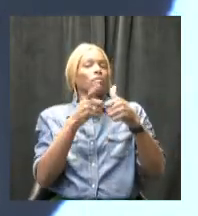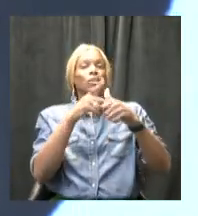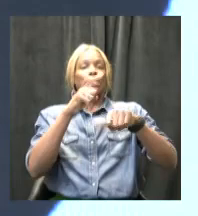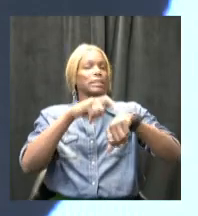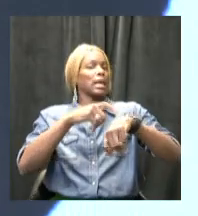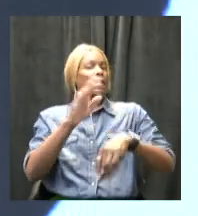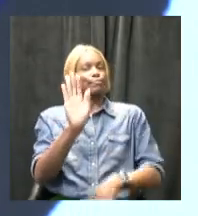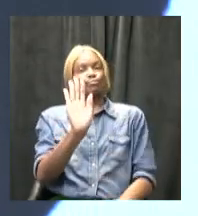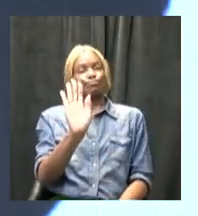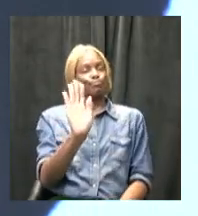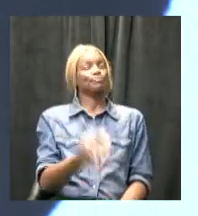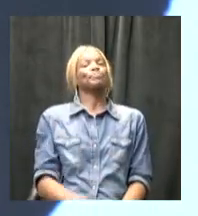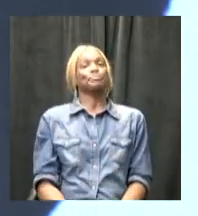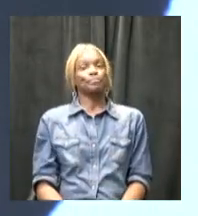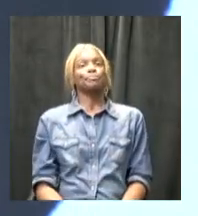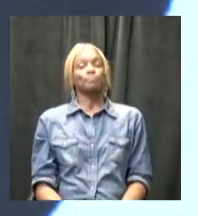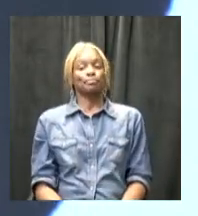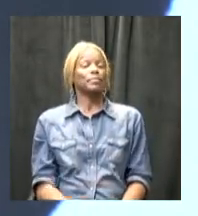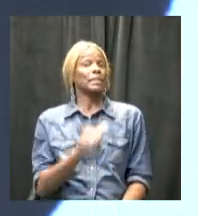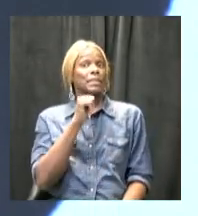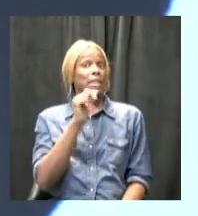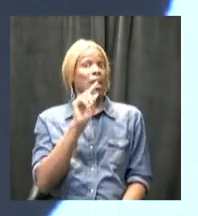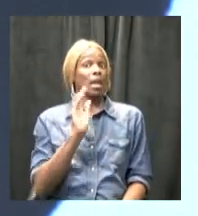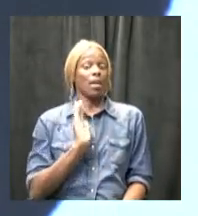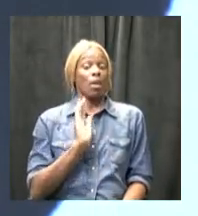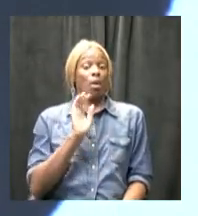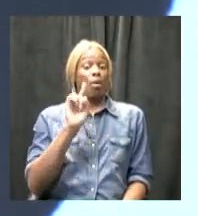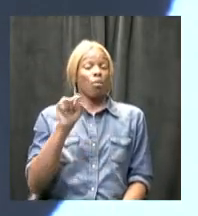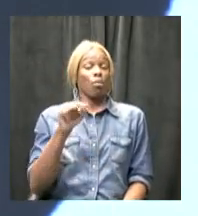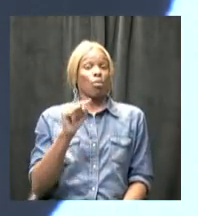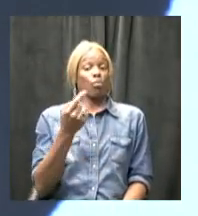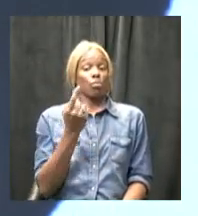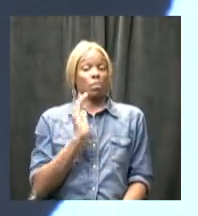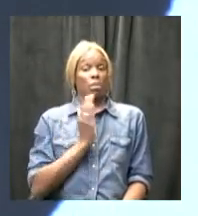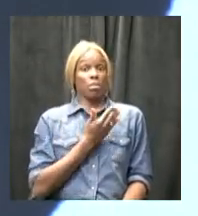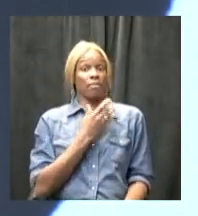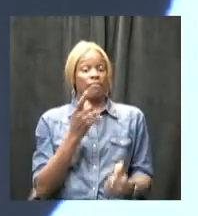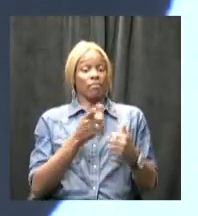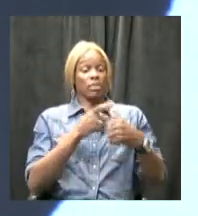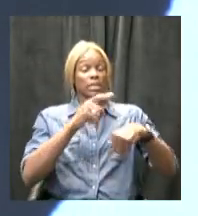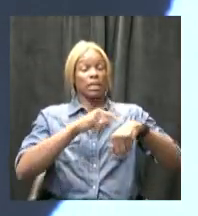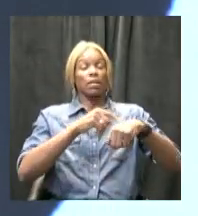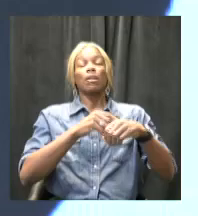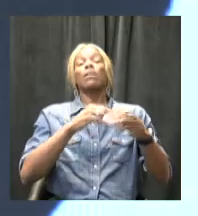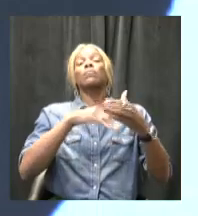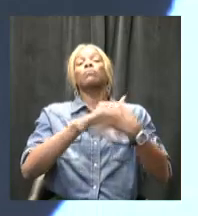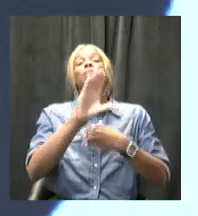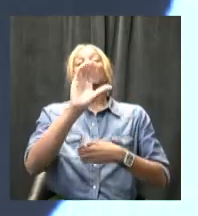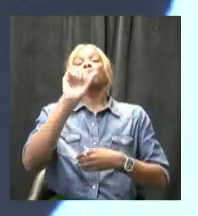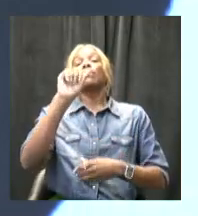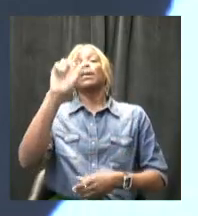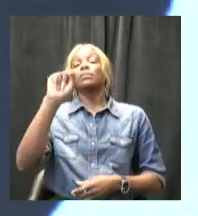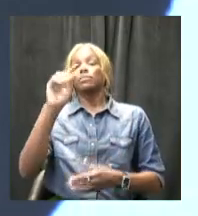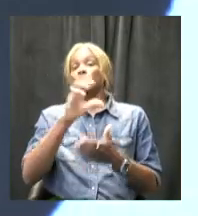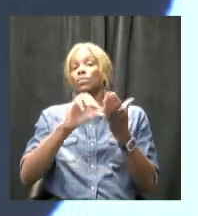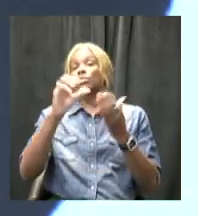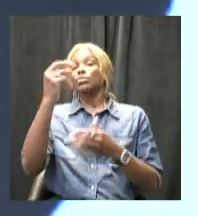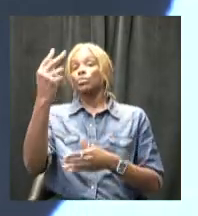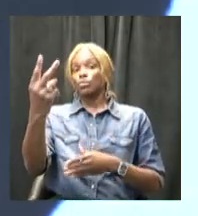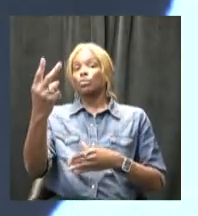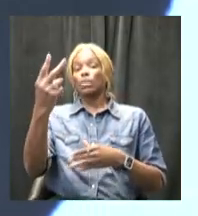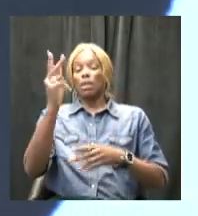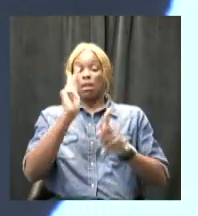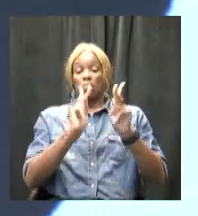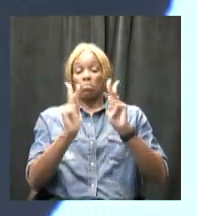time. And friends, not only is it not our first time, but in Acts chapter 2, God's church, the people of God,